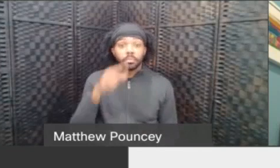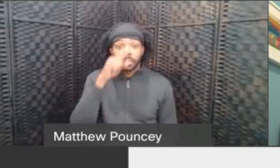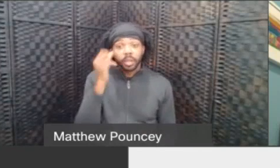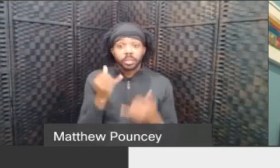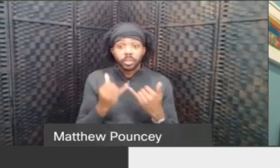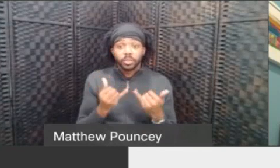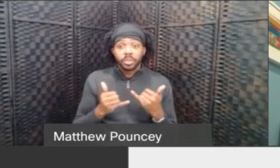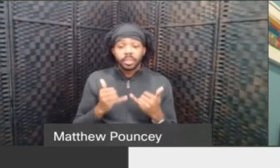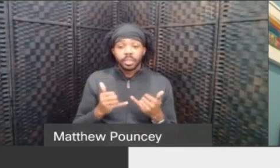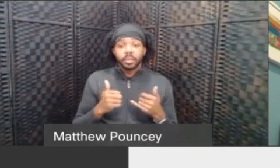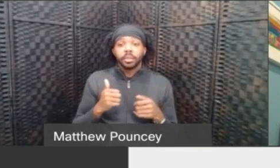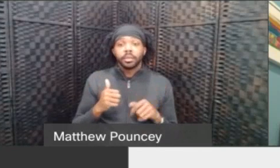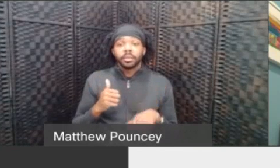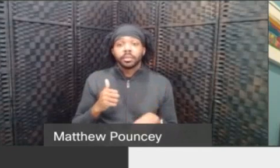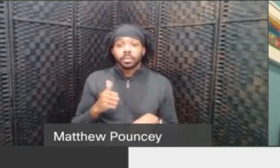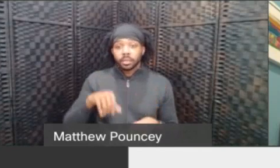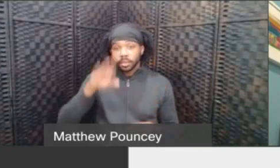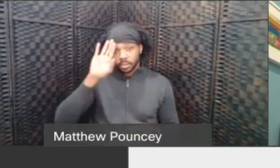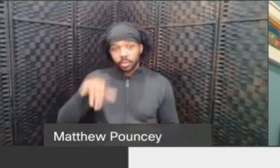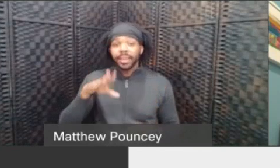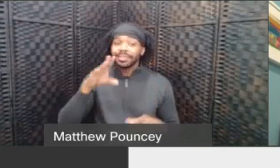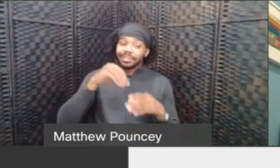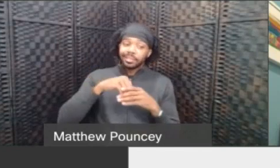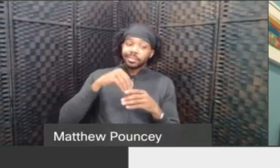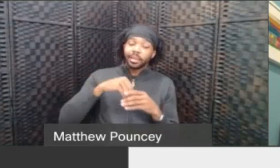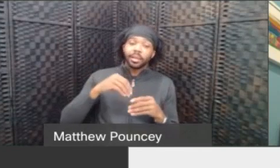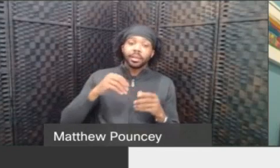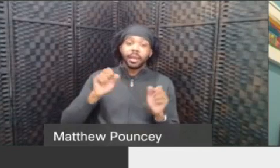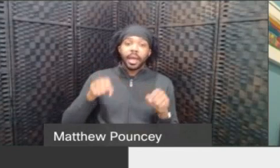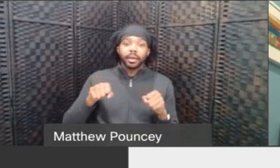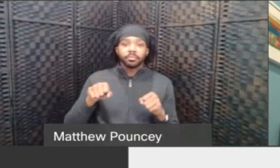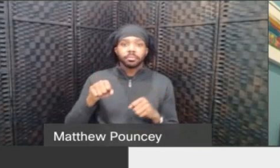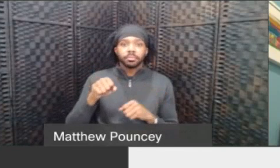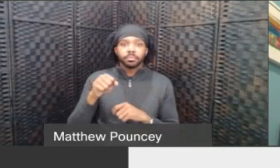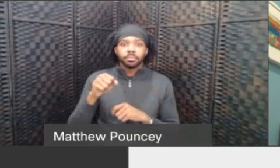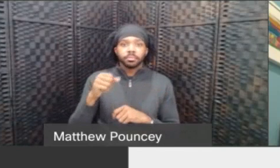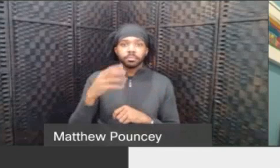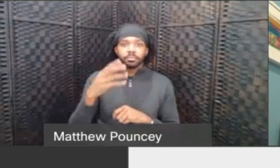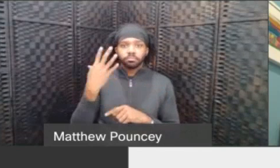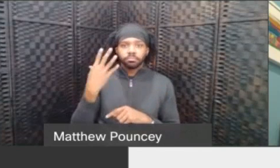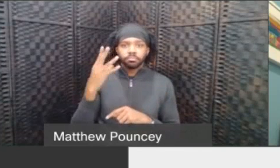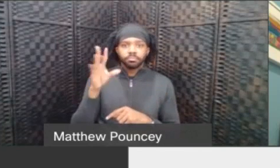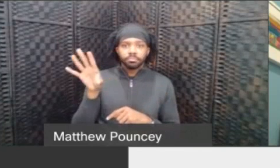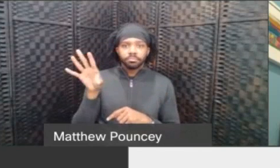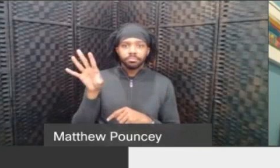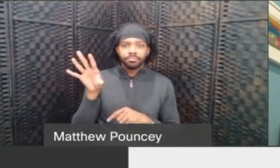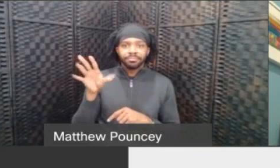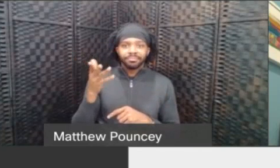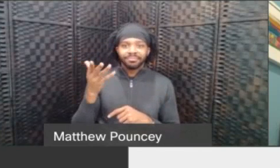currently, while we are indoors, I could turn my camera around so you can see I am in a closed office by